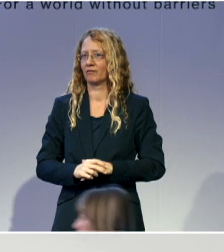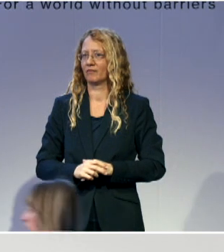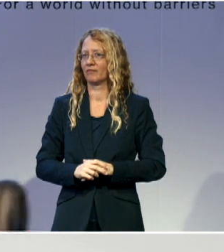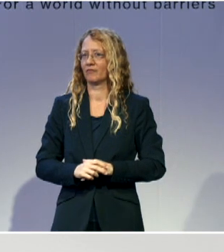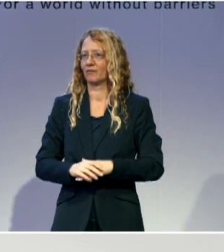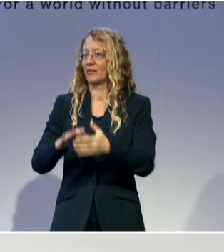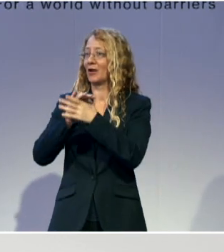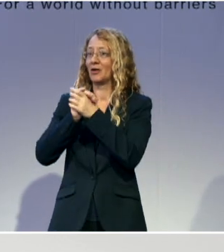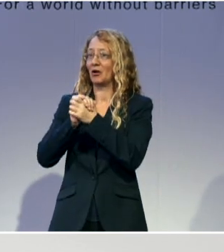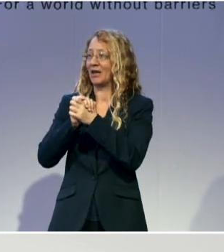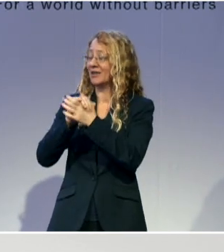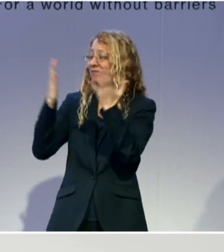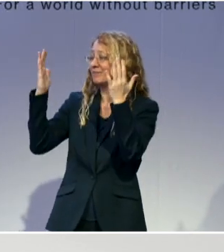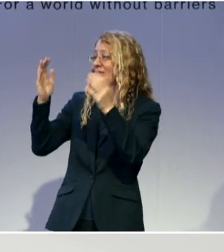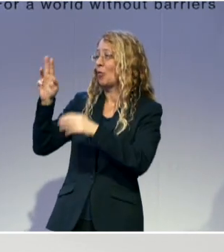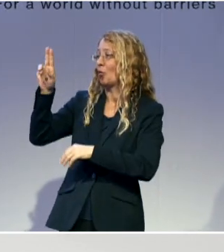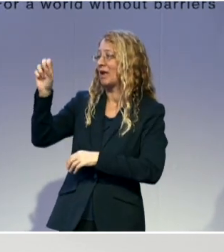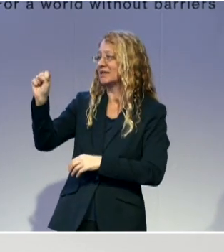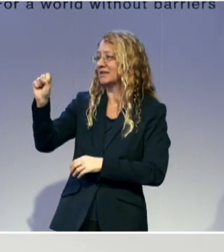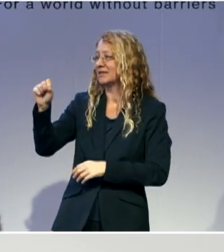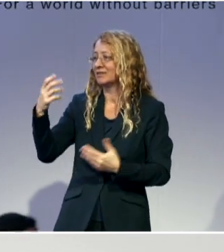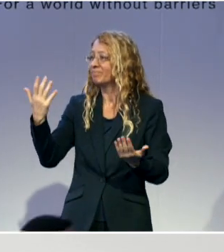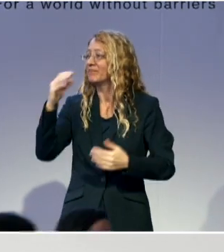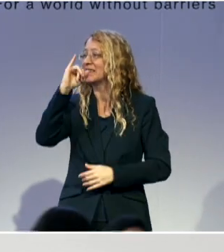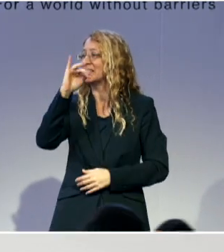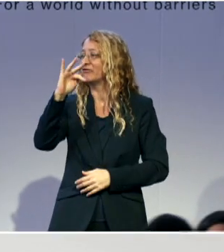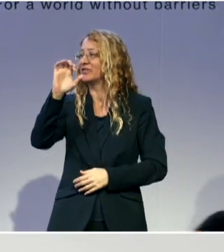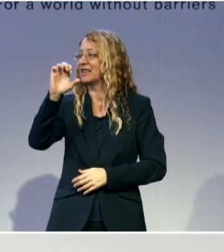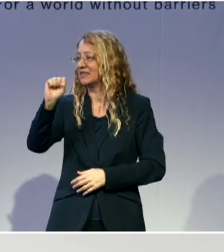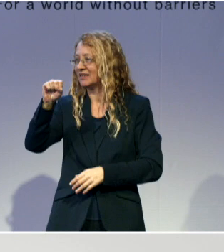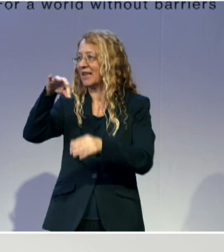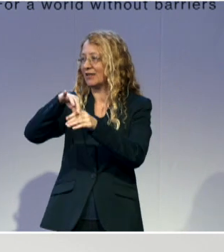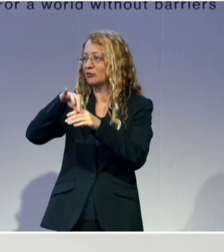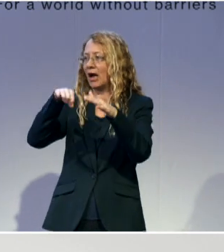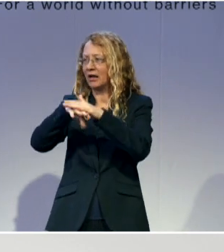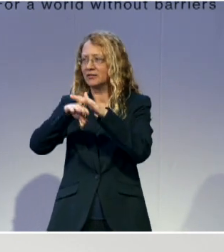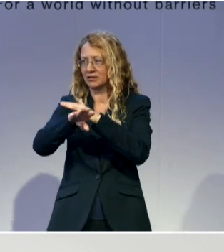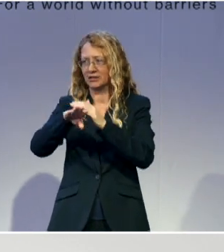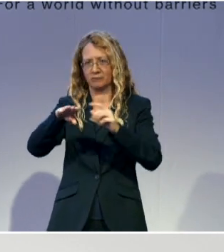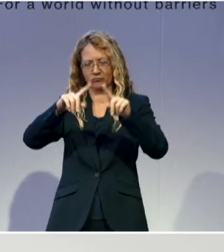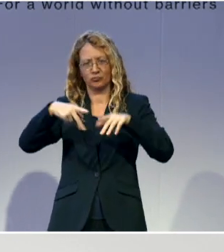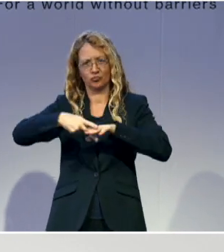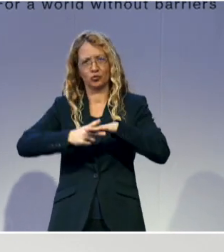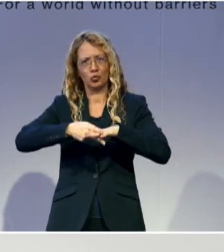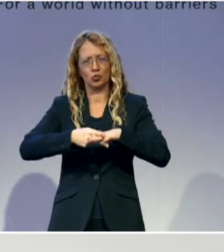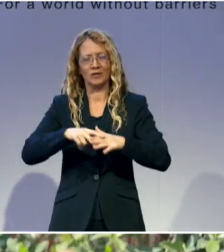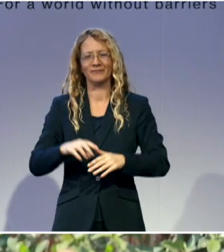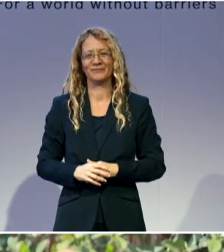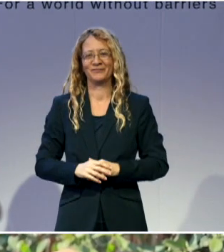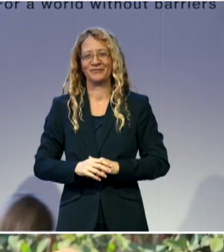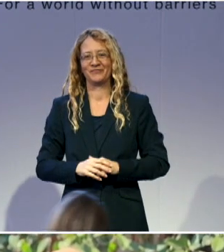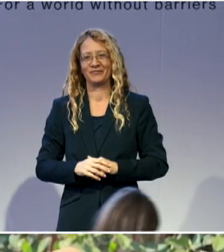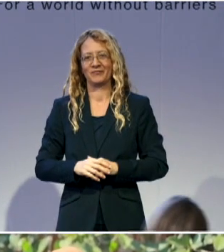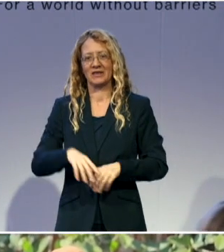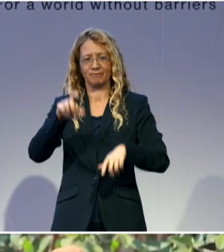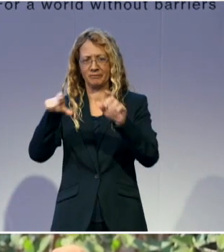Congratulations again to IFES for its Election Access Observation Toolkit in the United States. People with